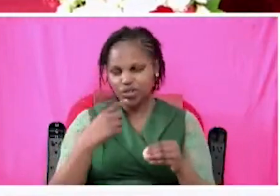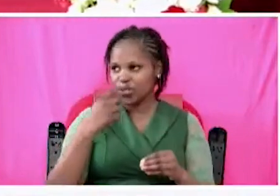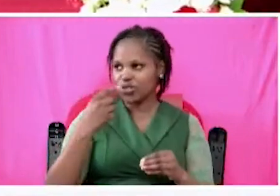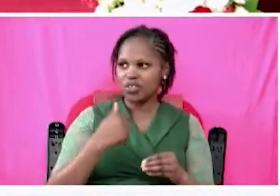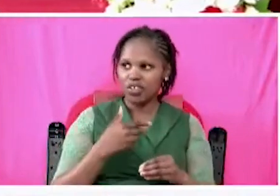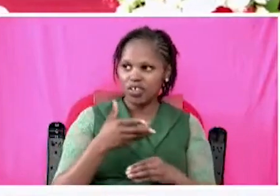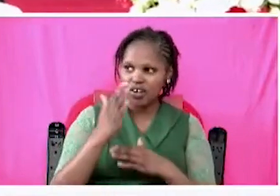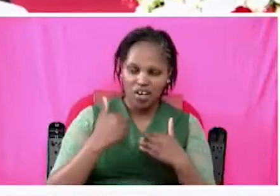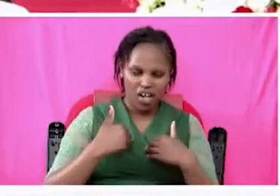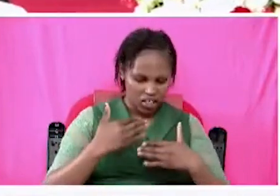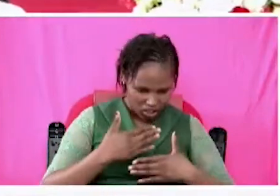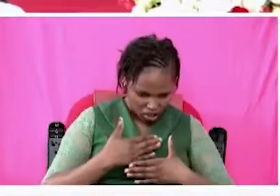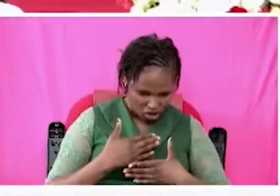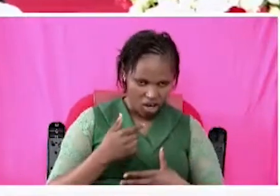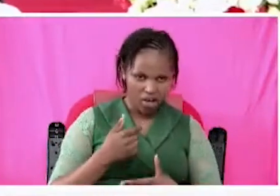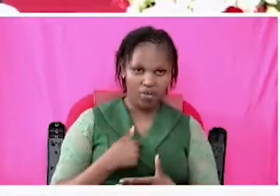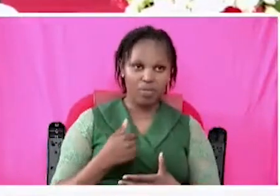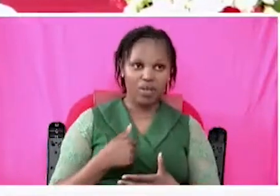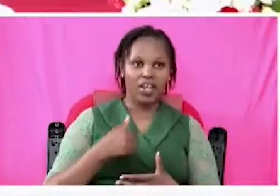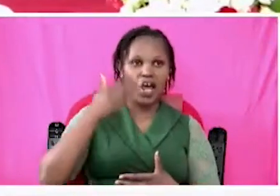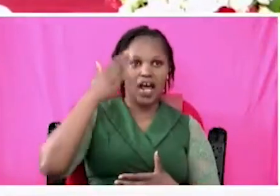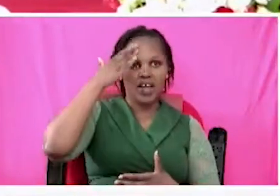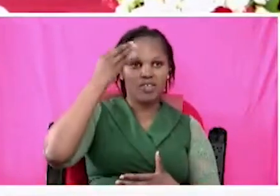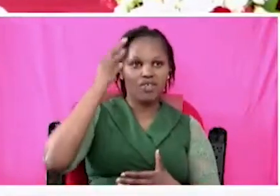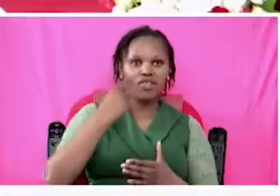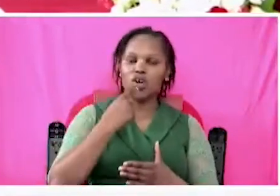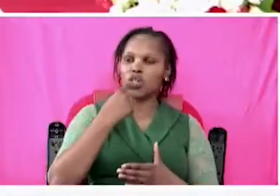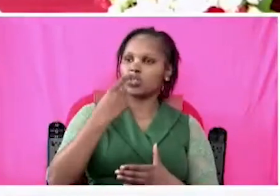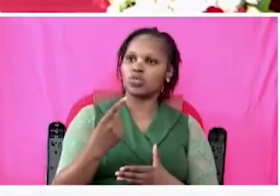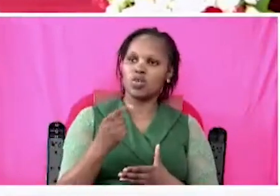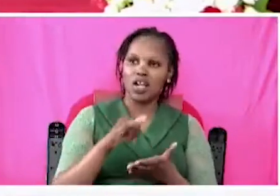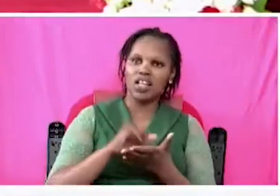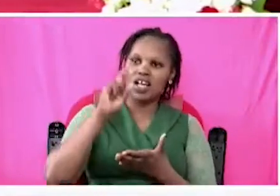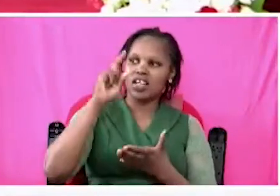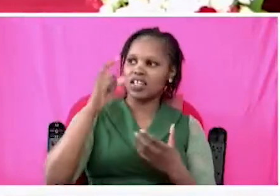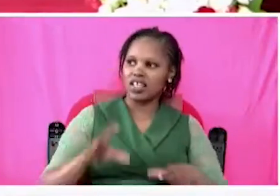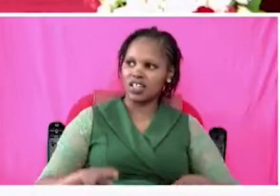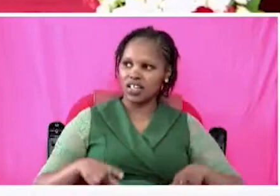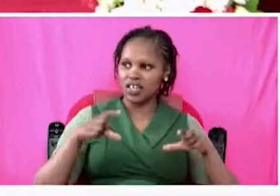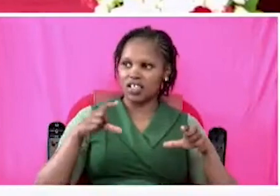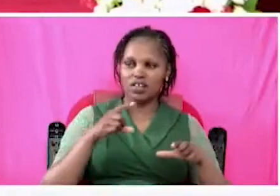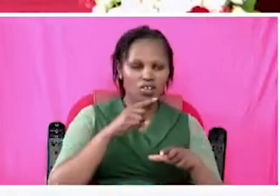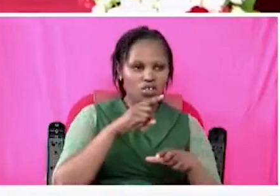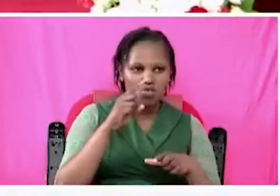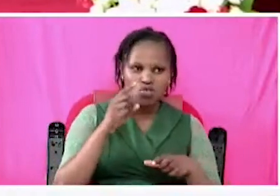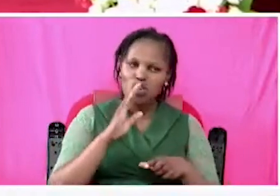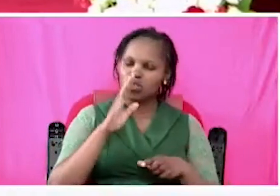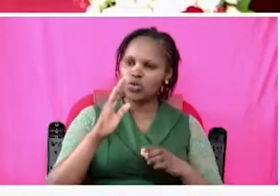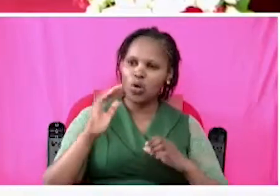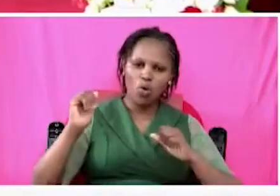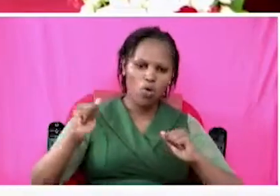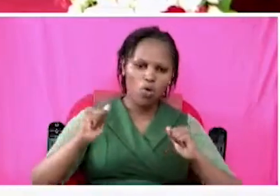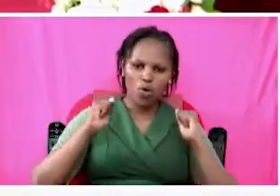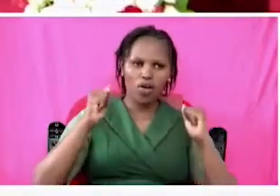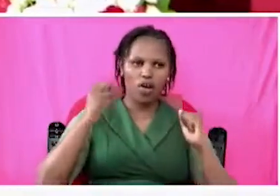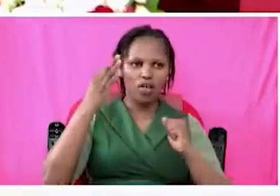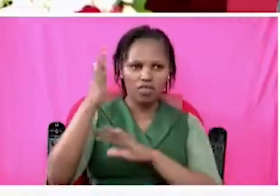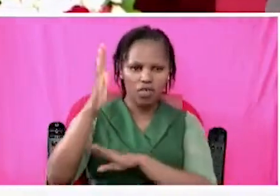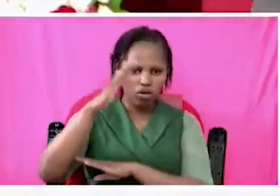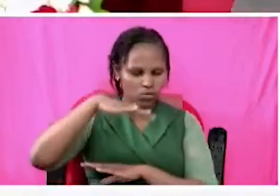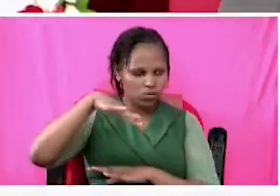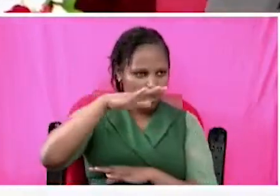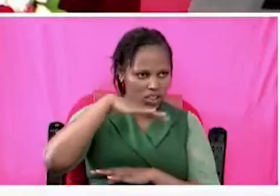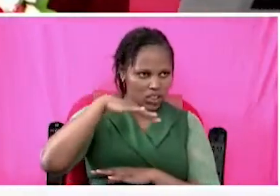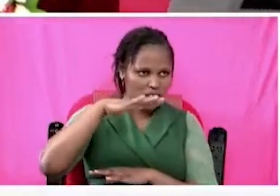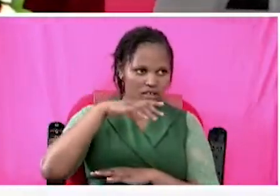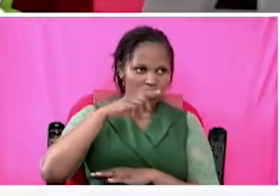I know for sure that he lives. There's no doubt about that one. You are so confident of God's presence. You